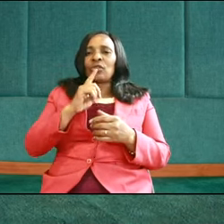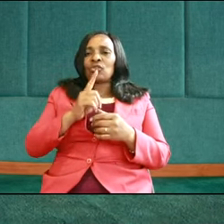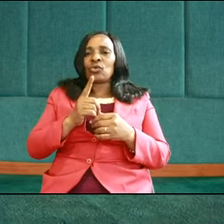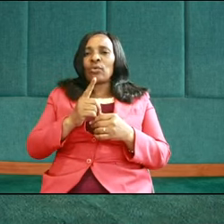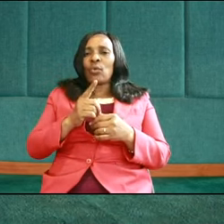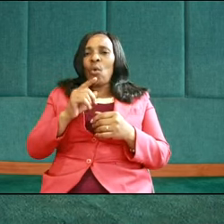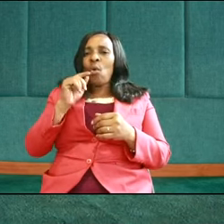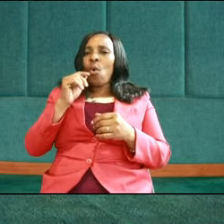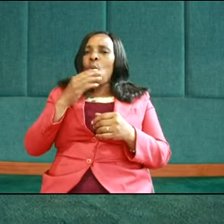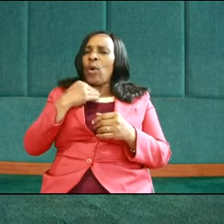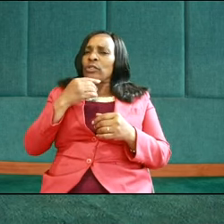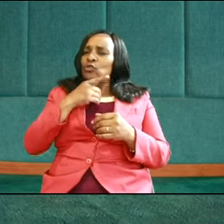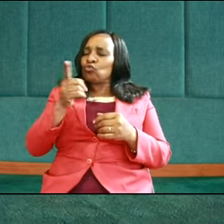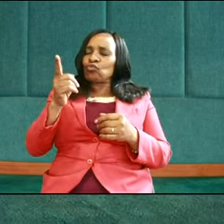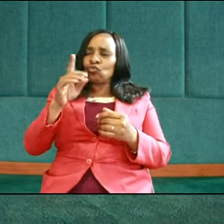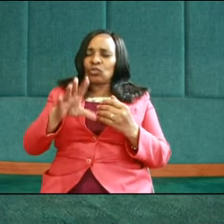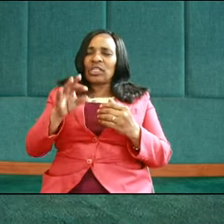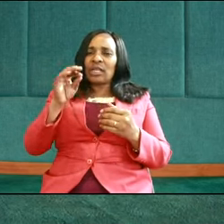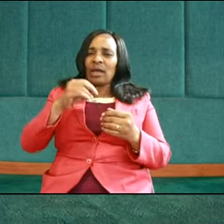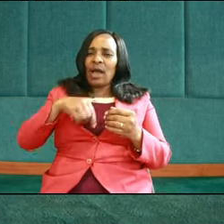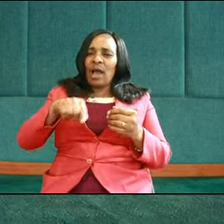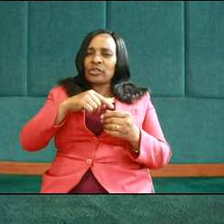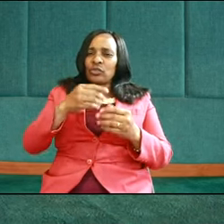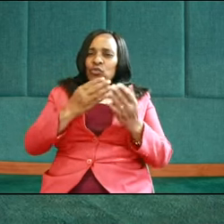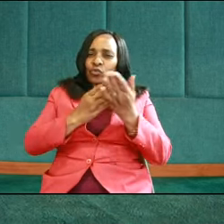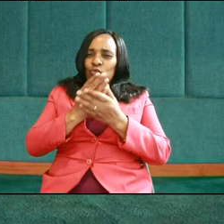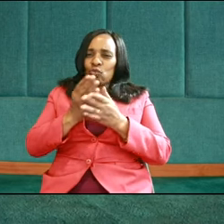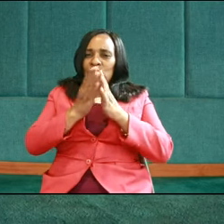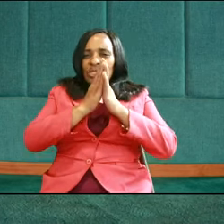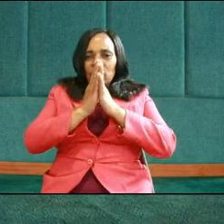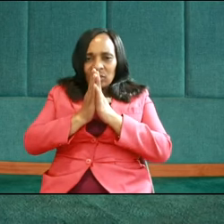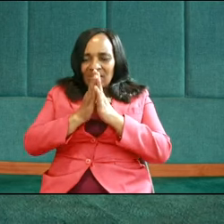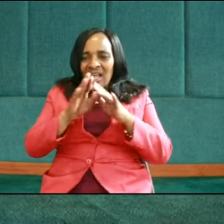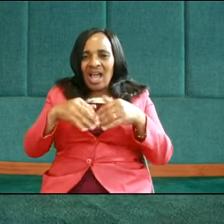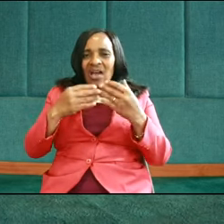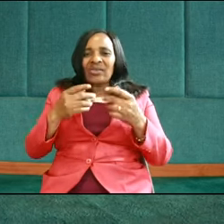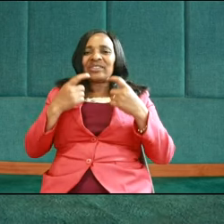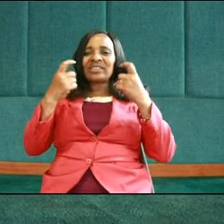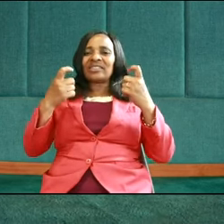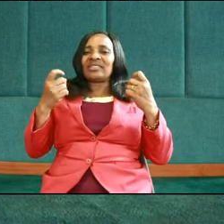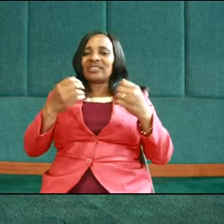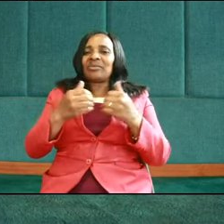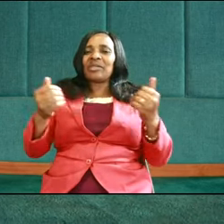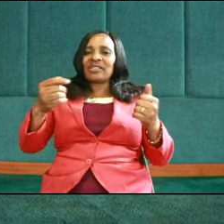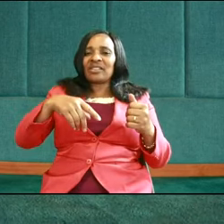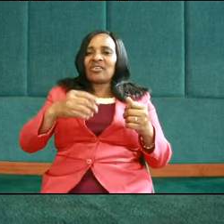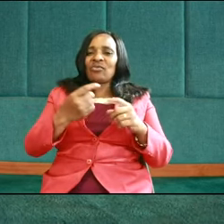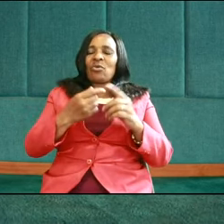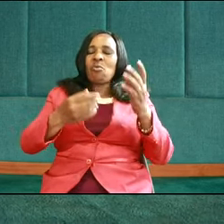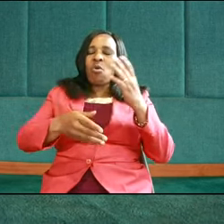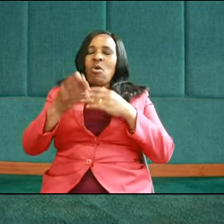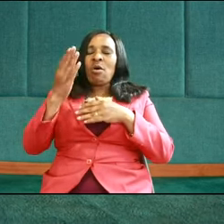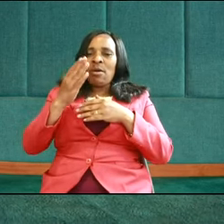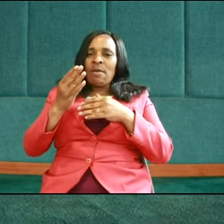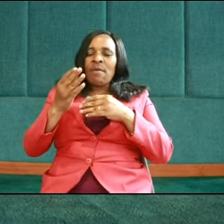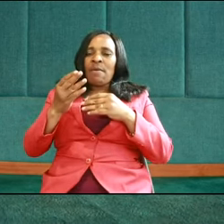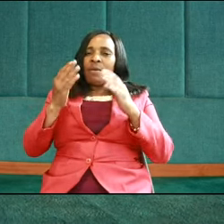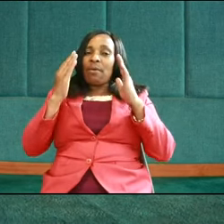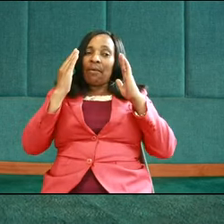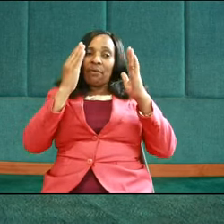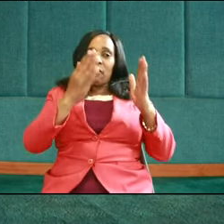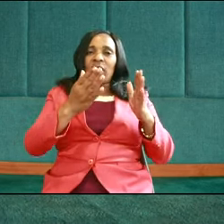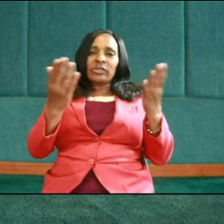we want you to actually take us through the story of how sin separates us from God, and specifically focusing